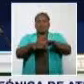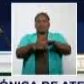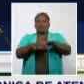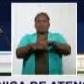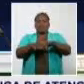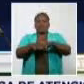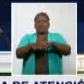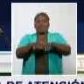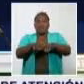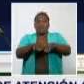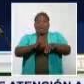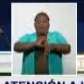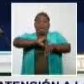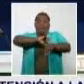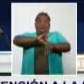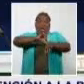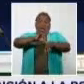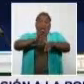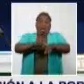that often